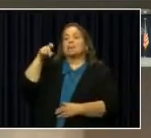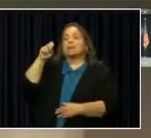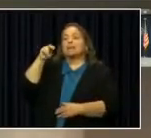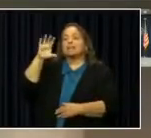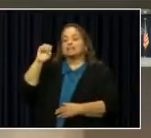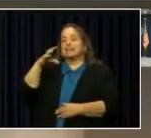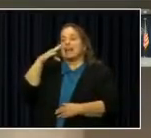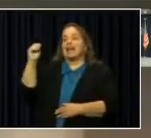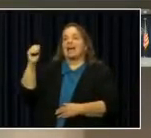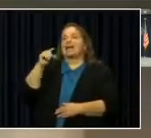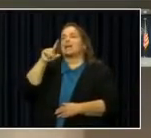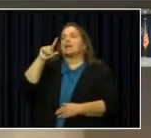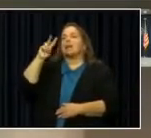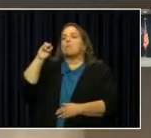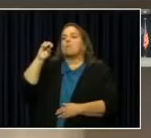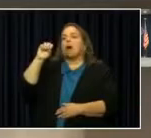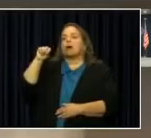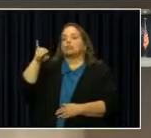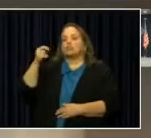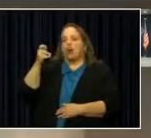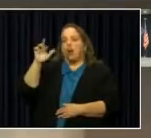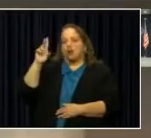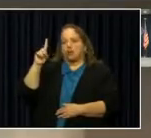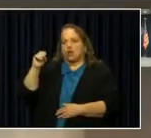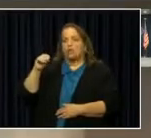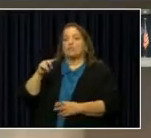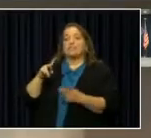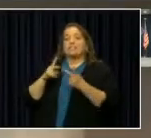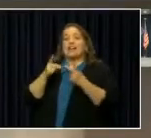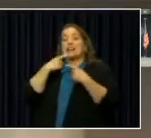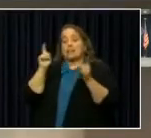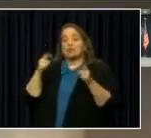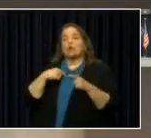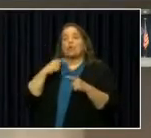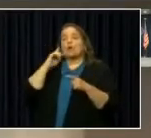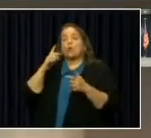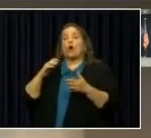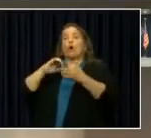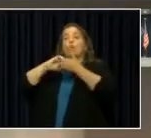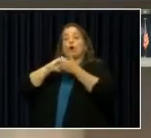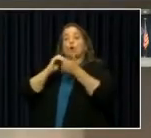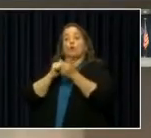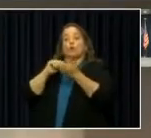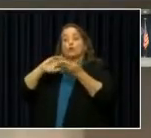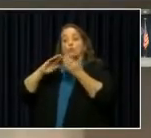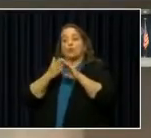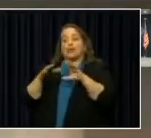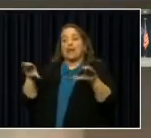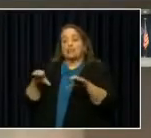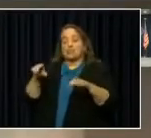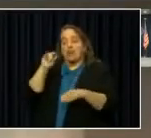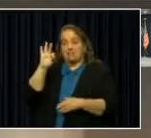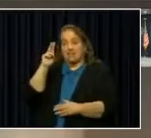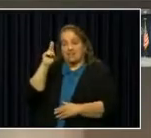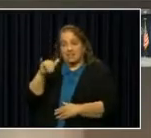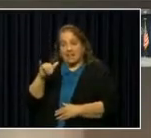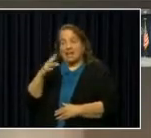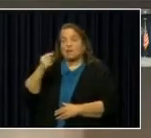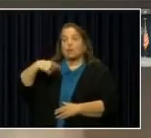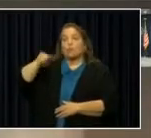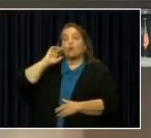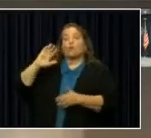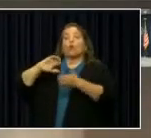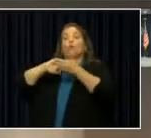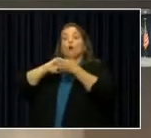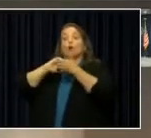A second exciting announcement is that we are going to be partnering with Community Action of Kentucky. And we're going to be partnering